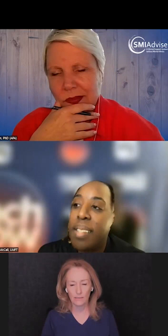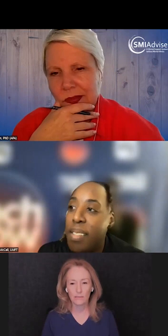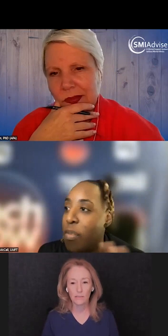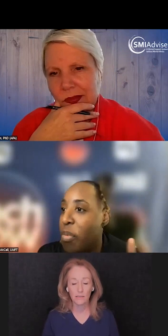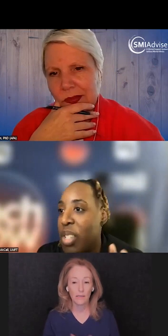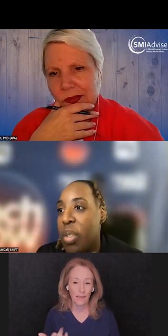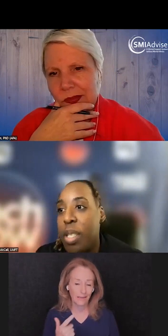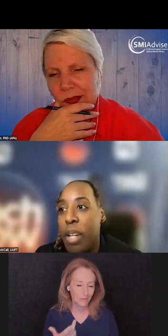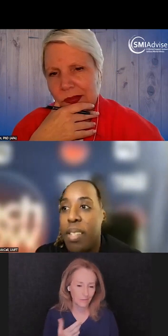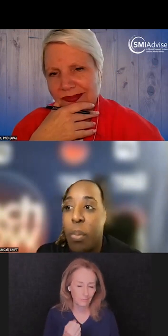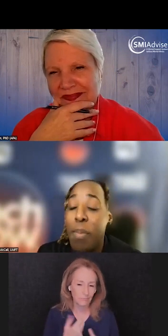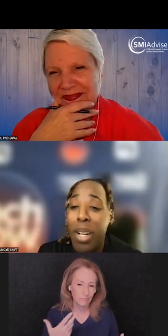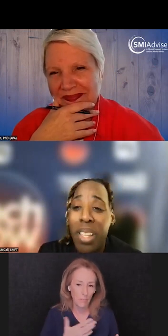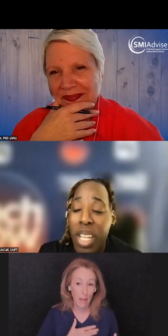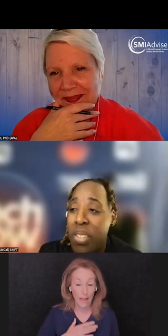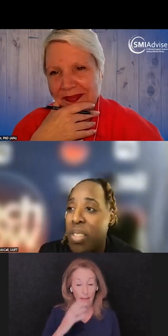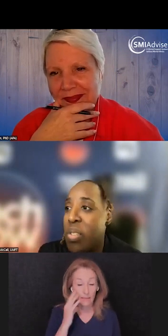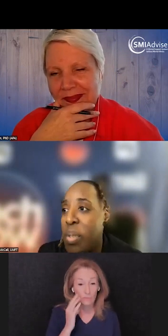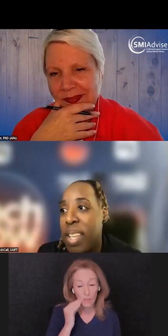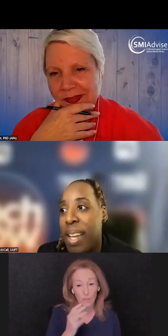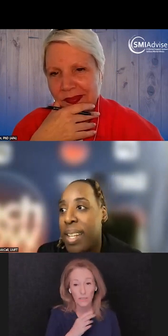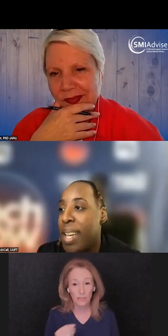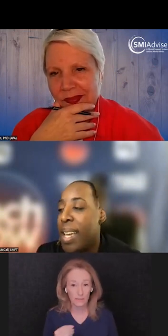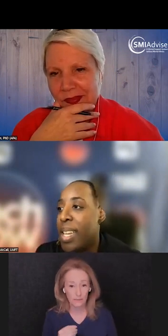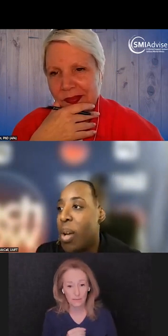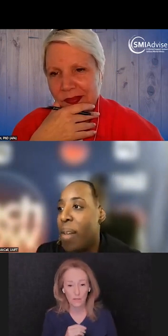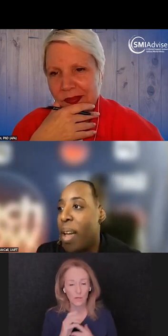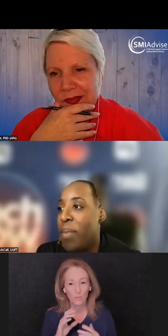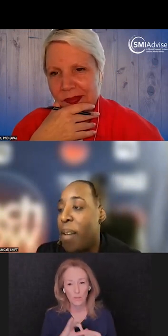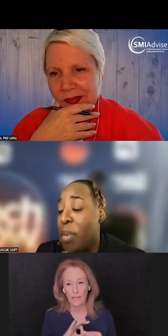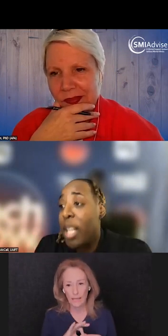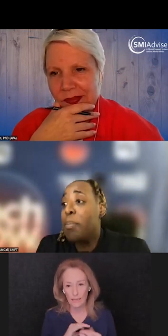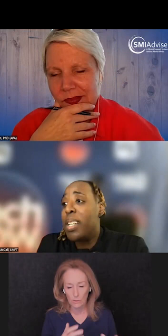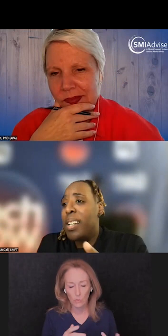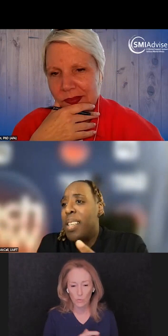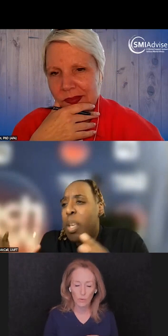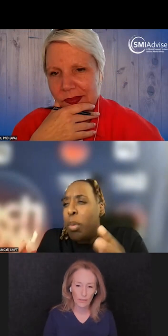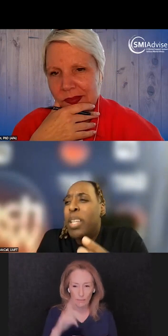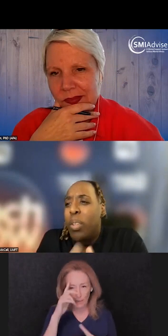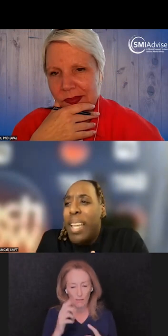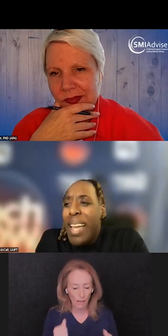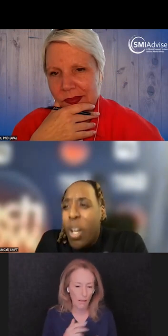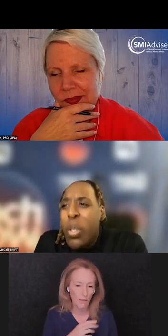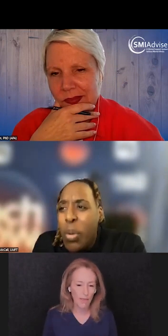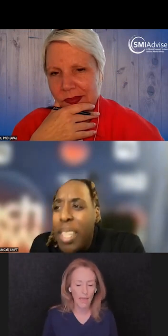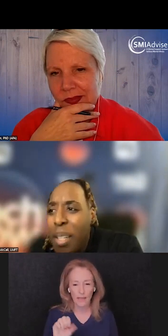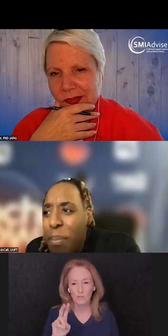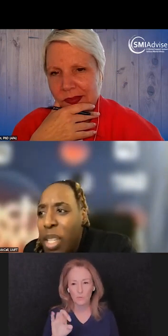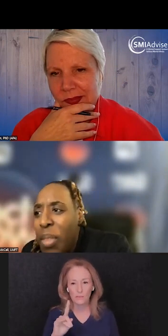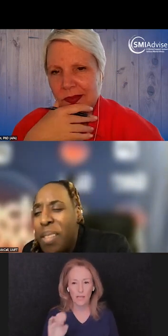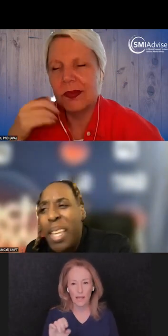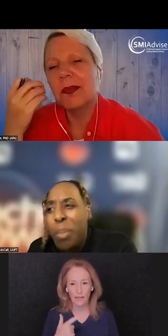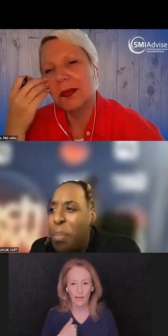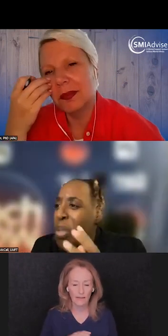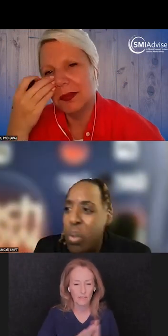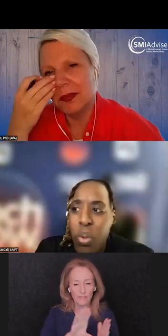and extensive professional experiences with mental health challenges and suicide, I've developed a supplemental health curriculum,